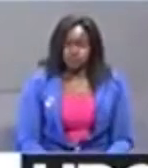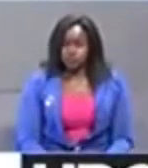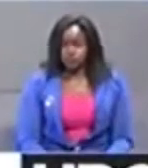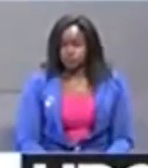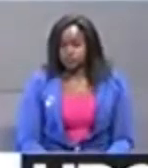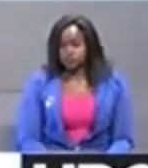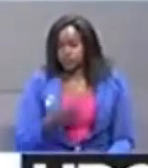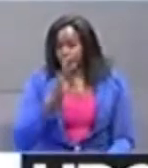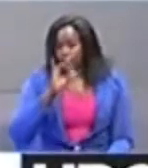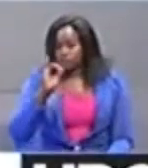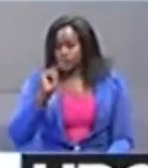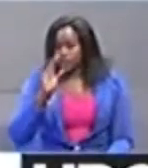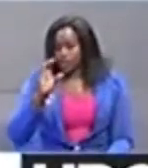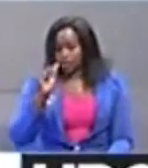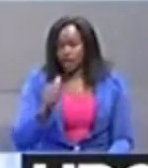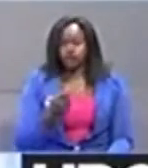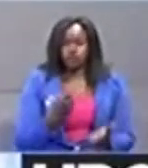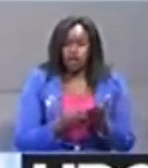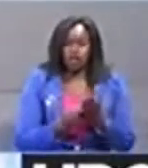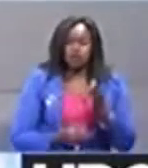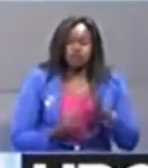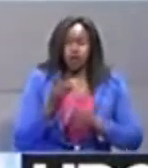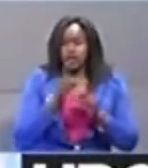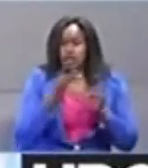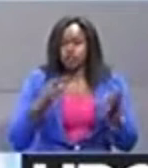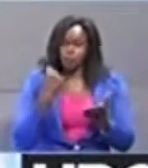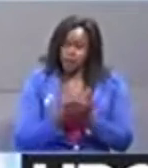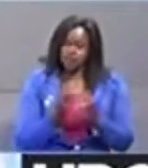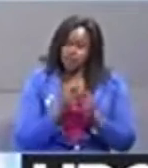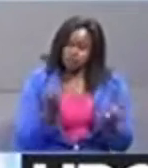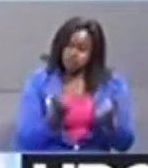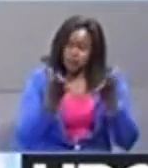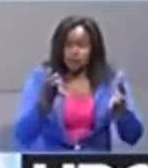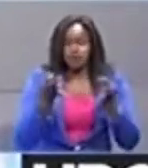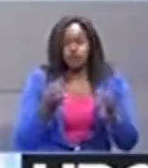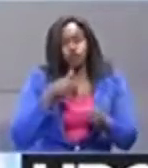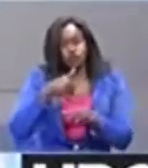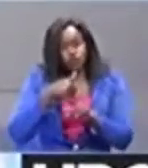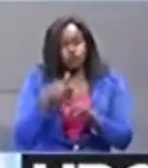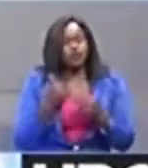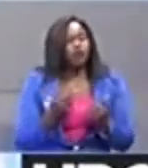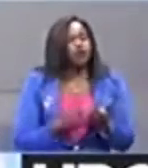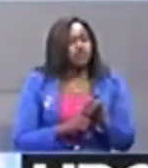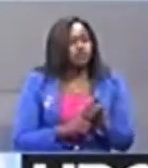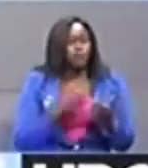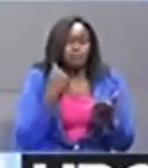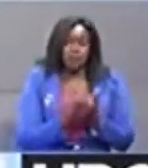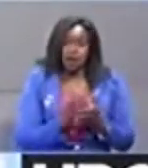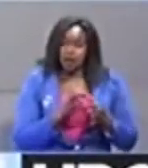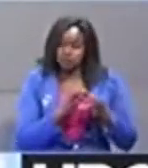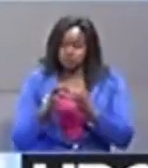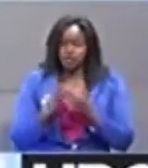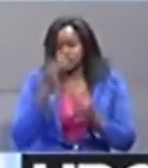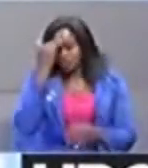FINCA Uganda has launched Digital Banking Drive to boost financial inclusion. To achieve this, the bank collaborated with